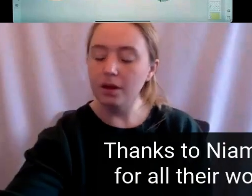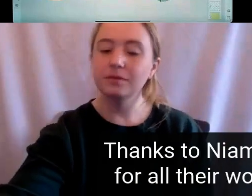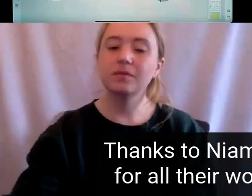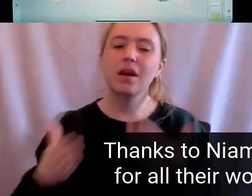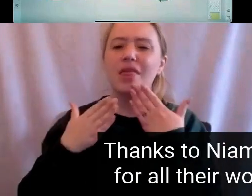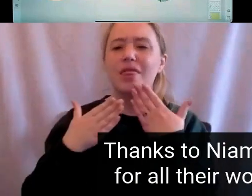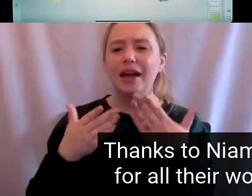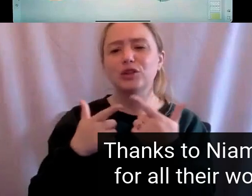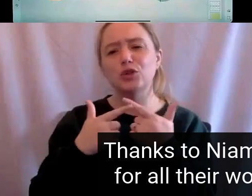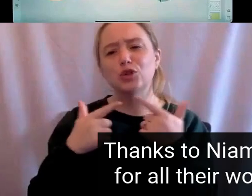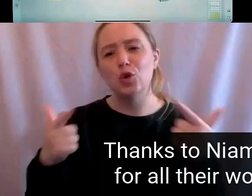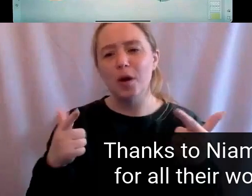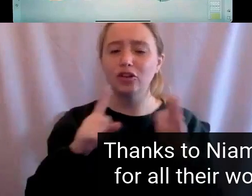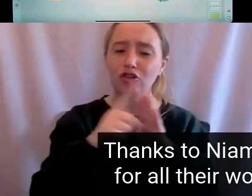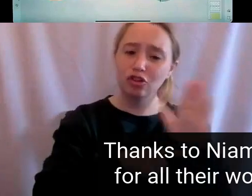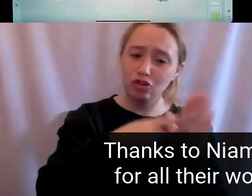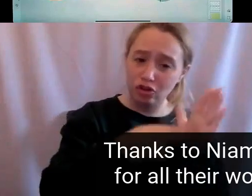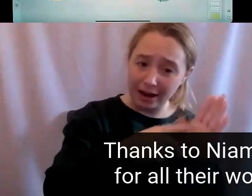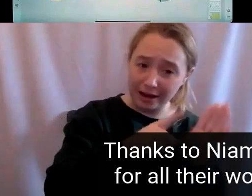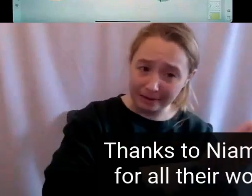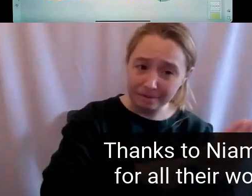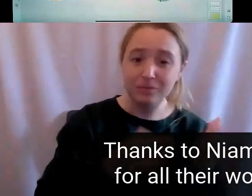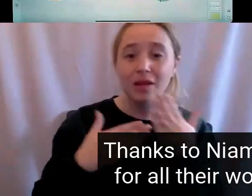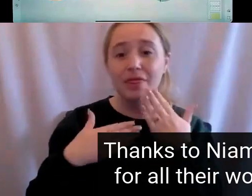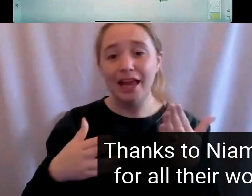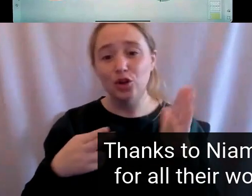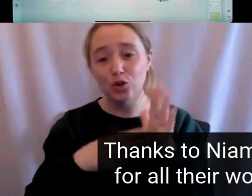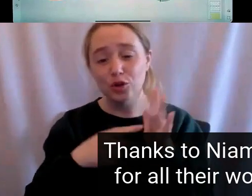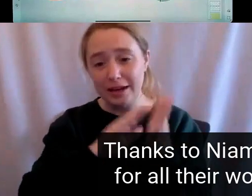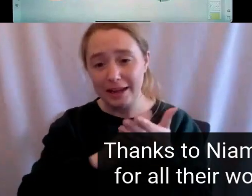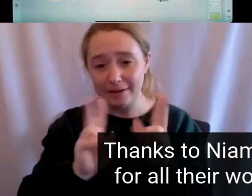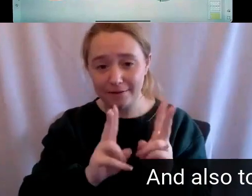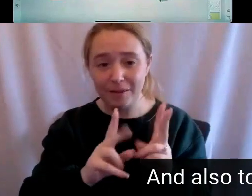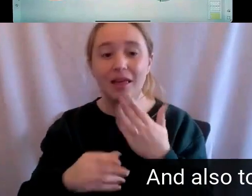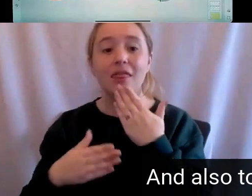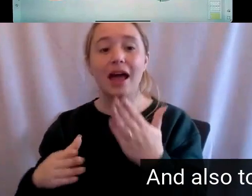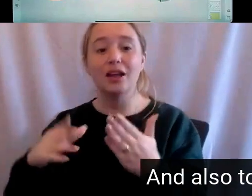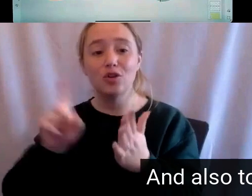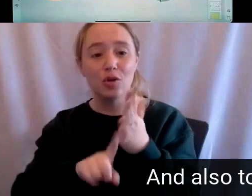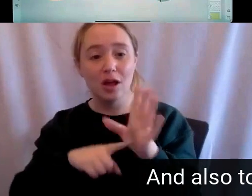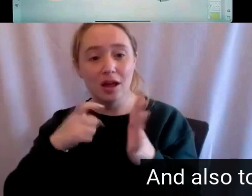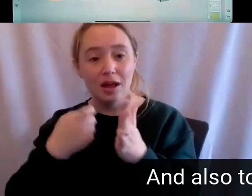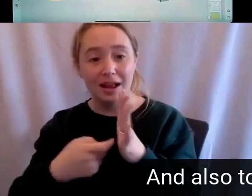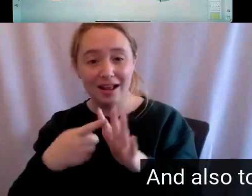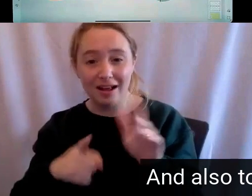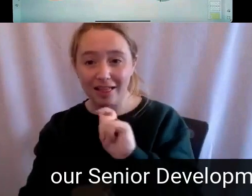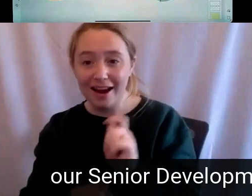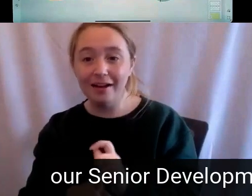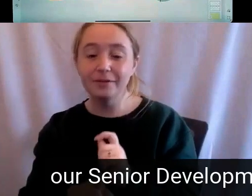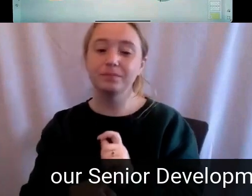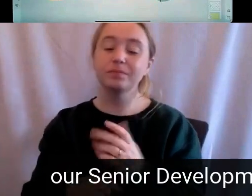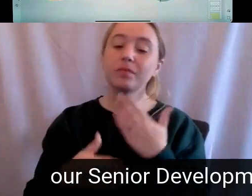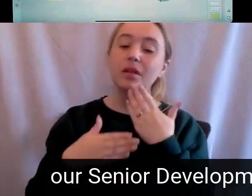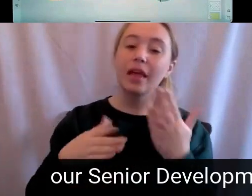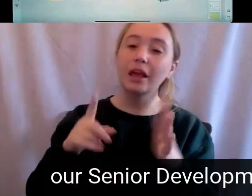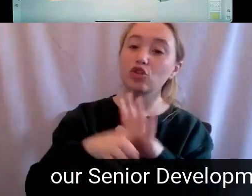session. Thanks to Niamh and thanks to Claire for all their work in the background, and also to Jennifer Stewart, our